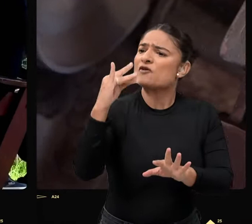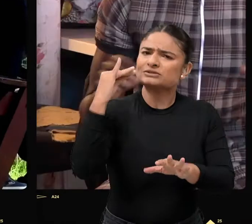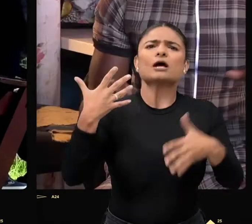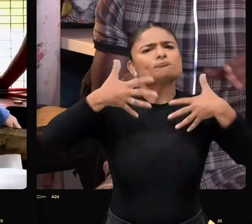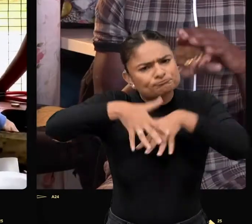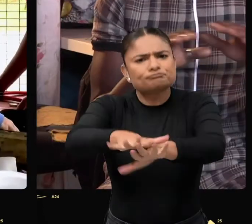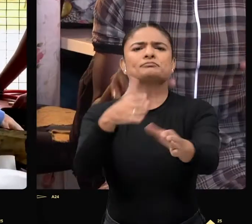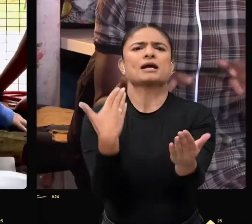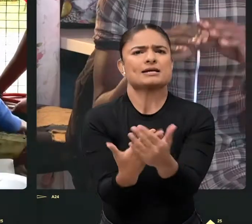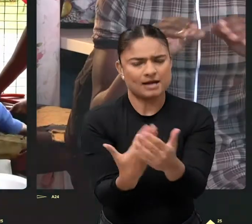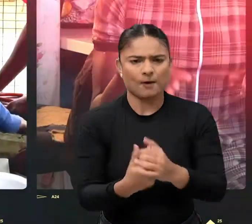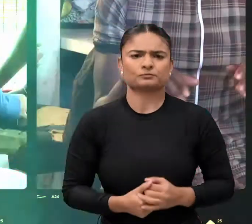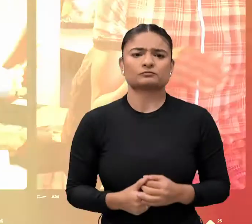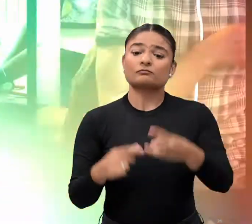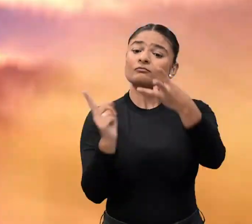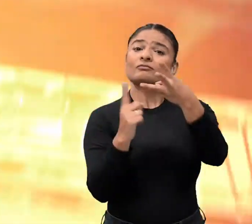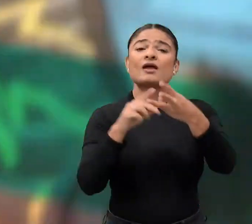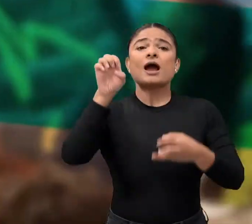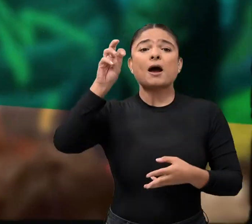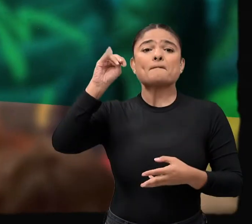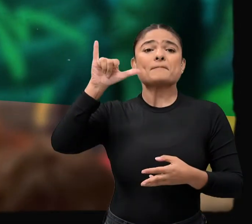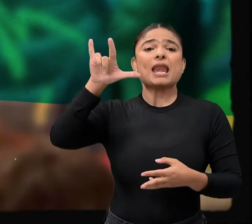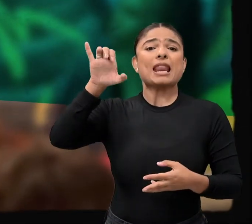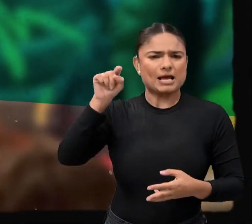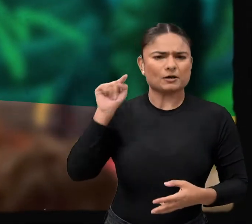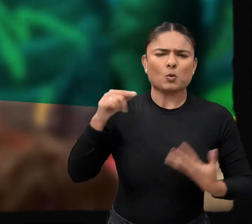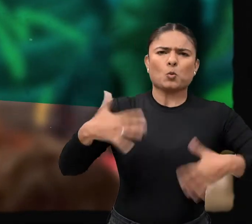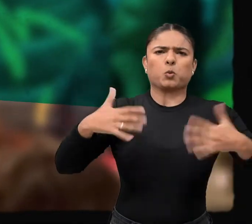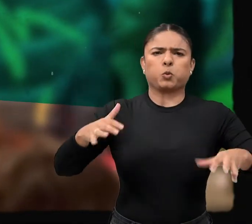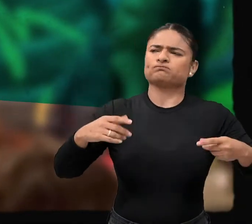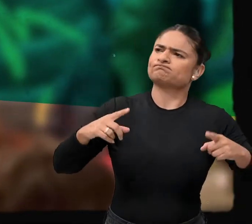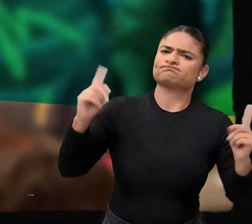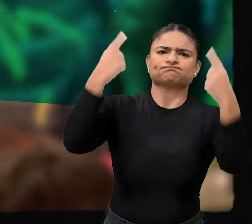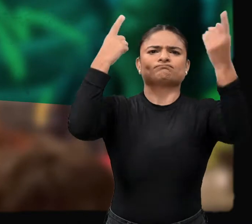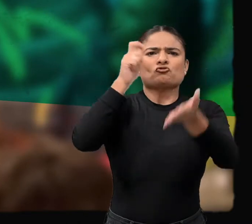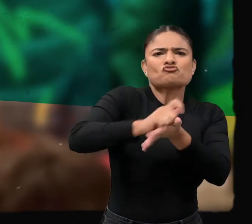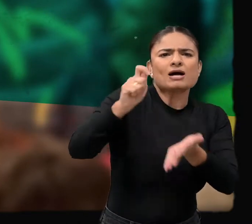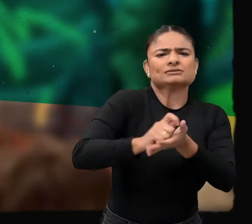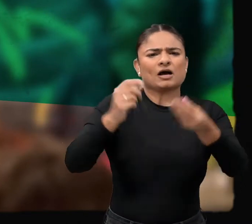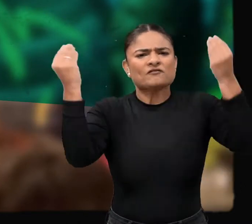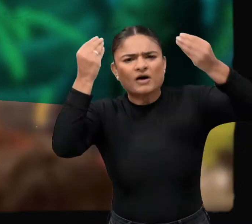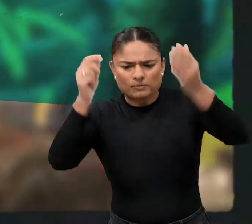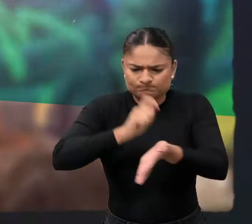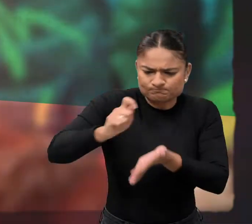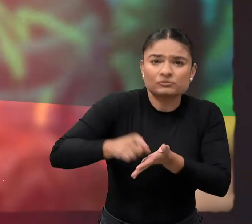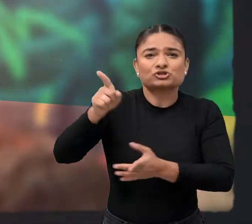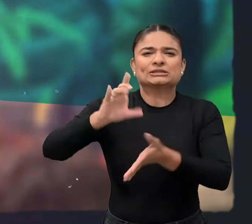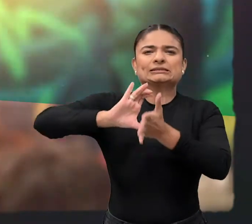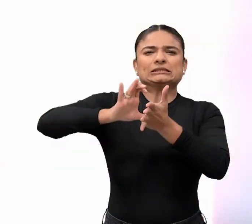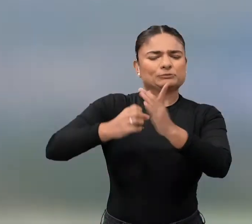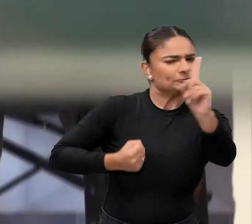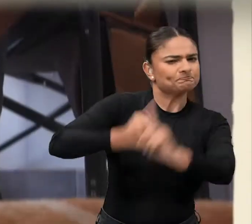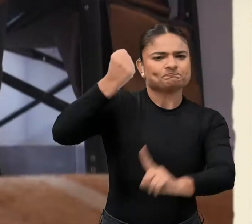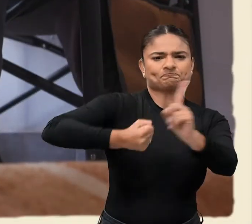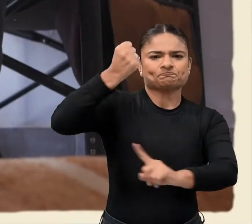does. Emilie Olifant, writer, founder of the Emilie Olifant Foundation and disability rights